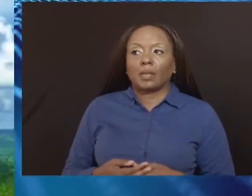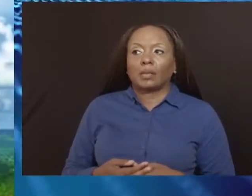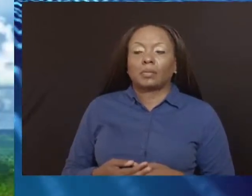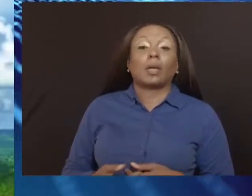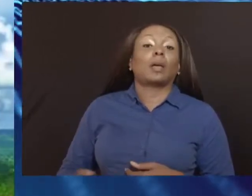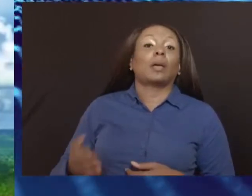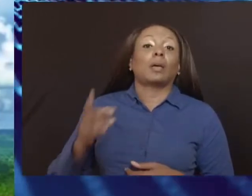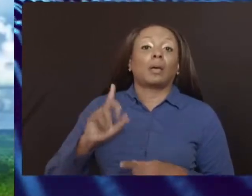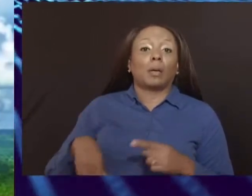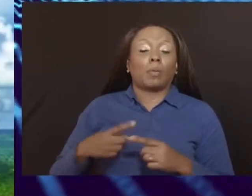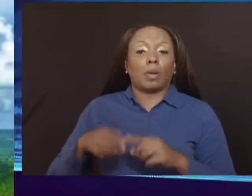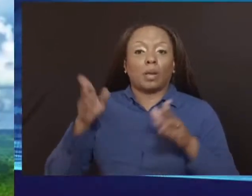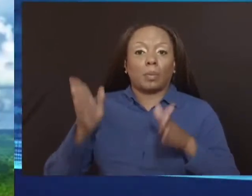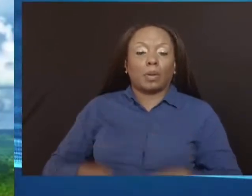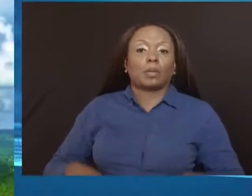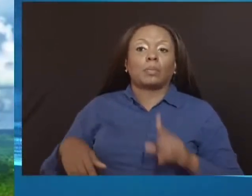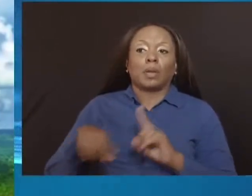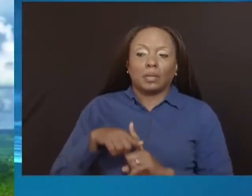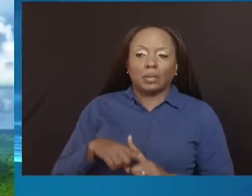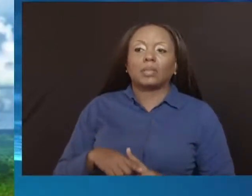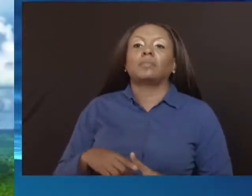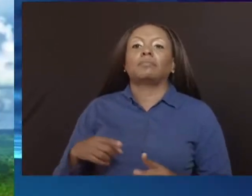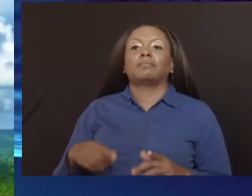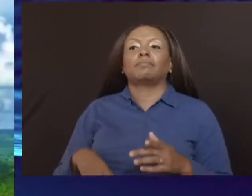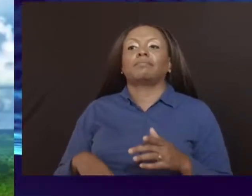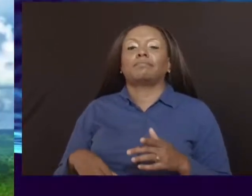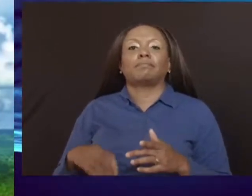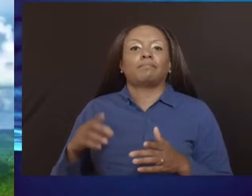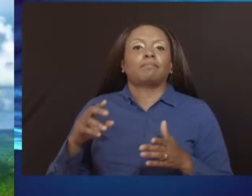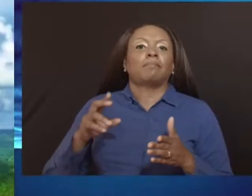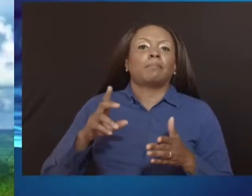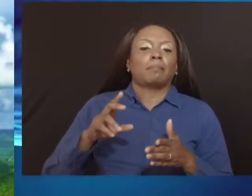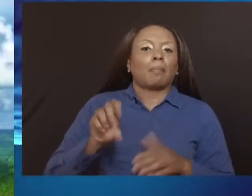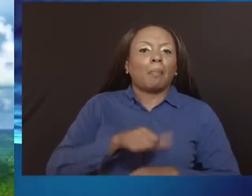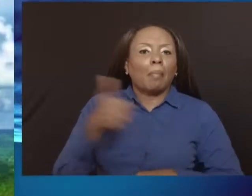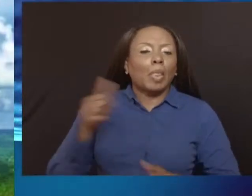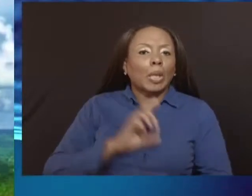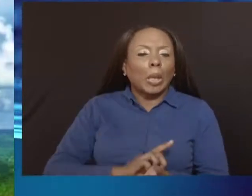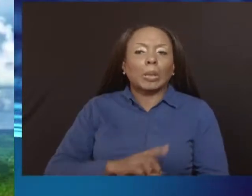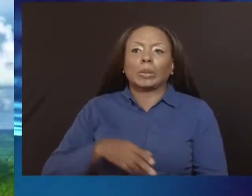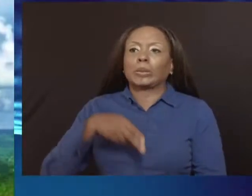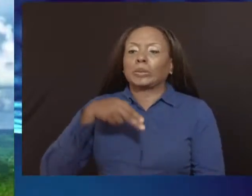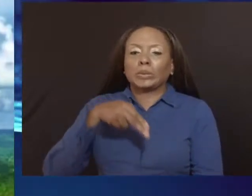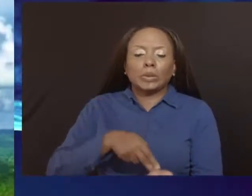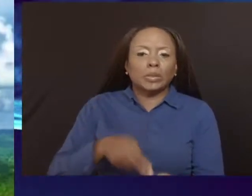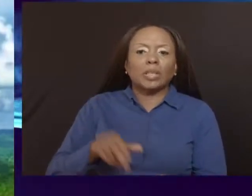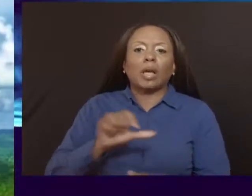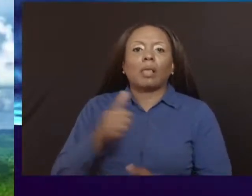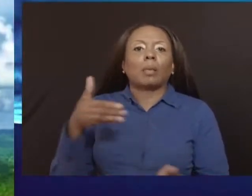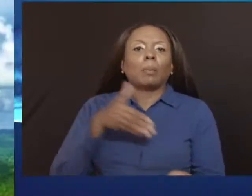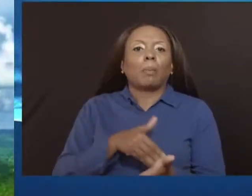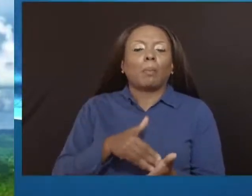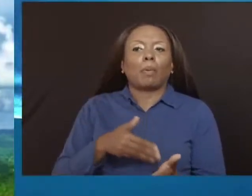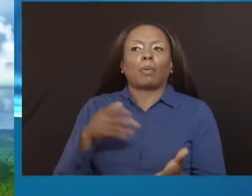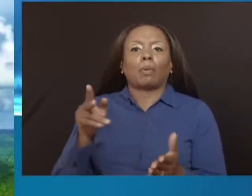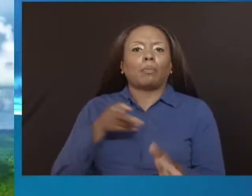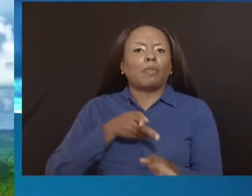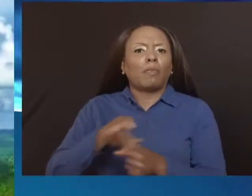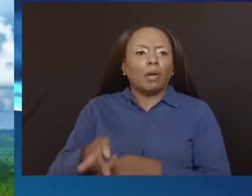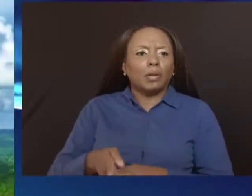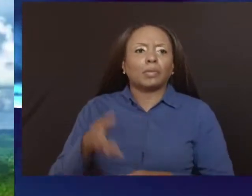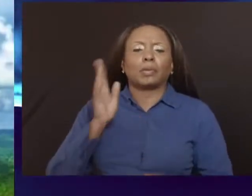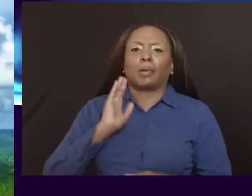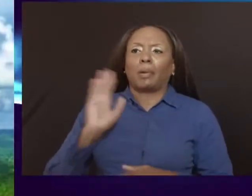group of doctors, nurses, as well as EMTs and paramedics, who will go through the process